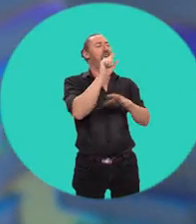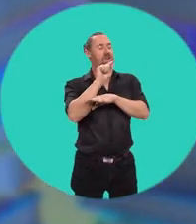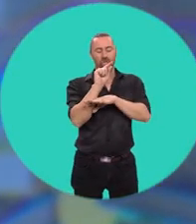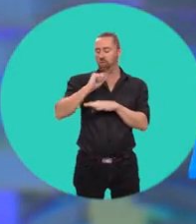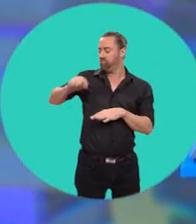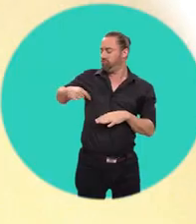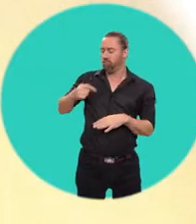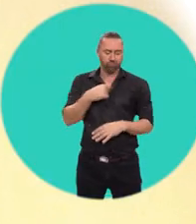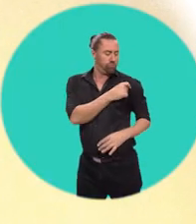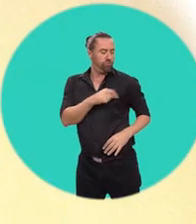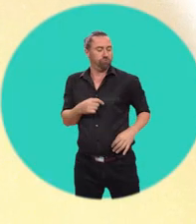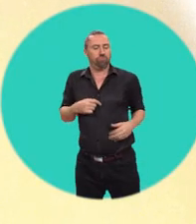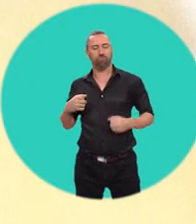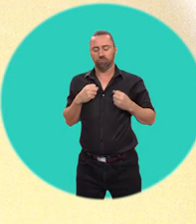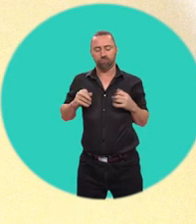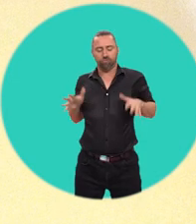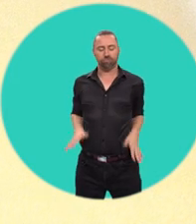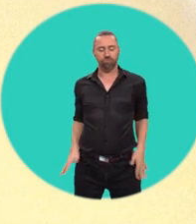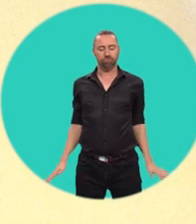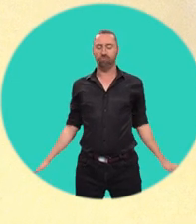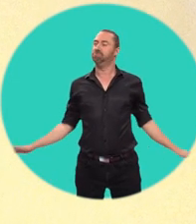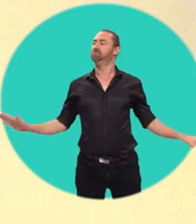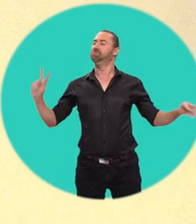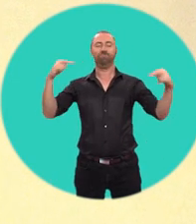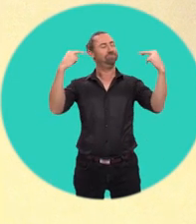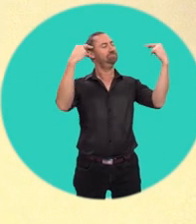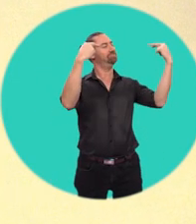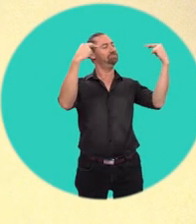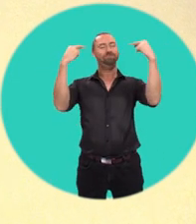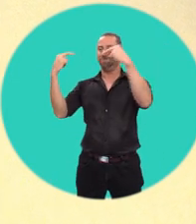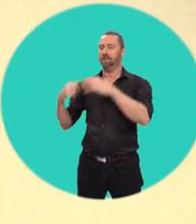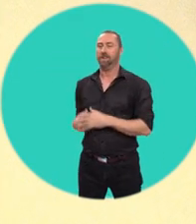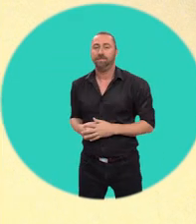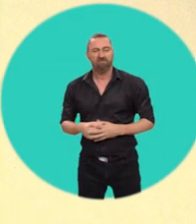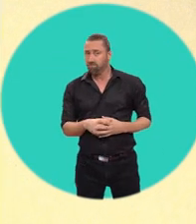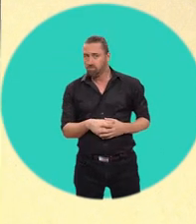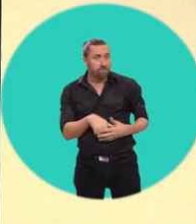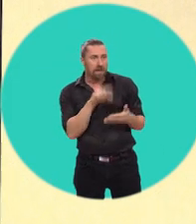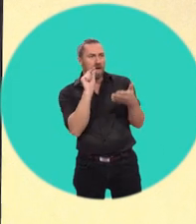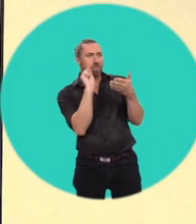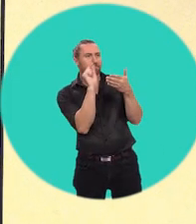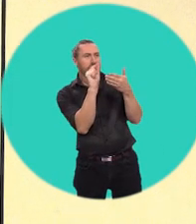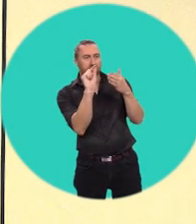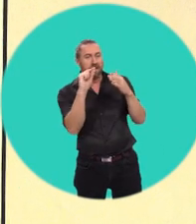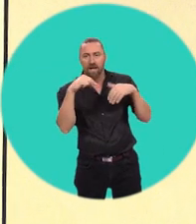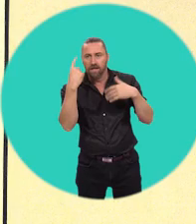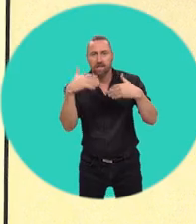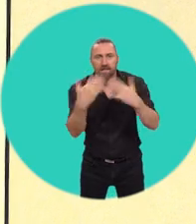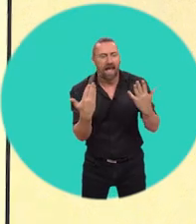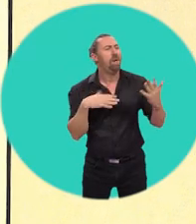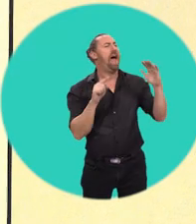to admire. Banging at the back door, please let me out. Still puddles out there for sliding all